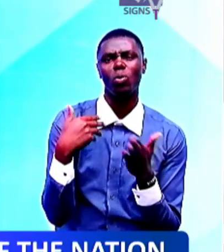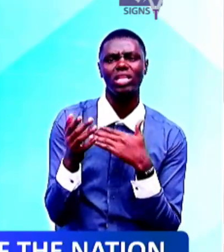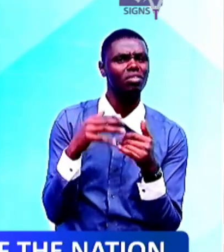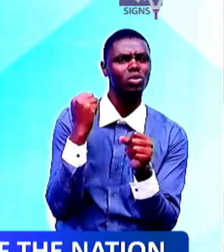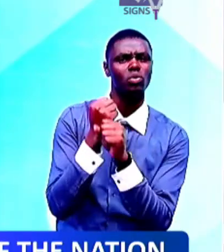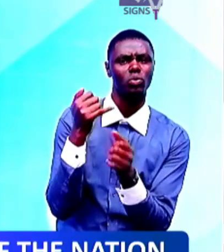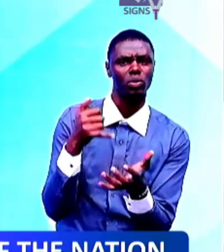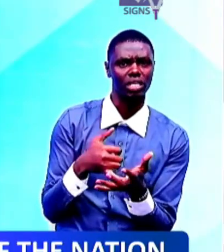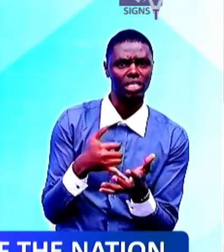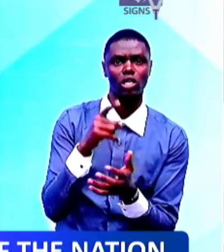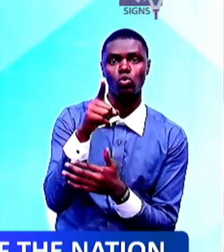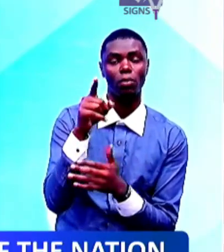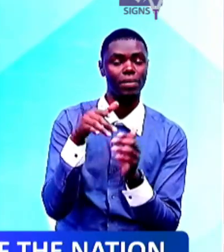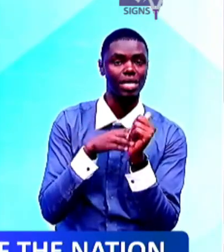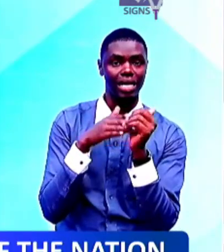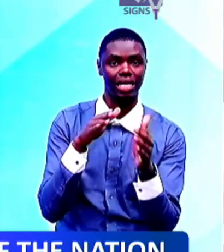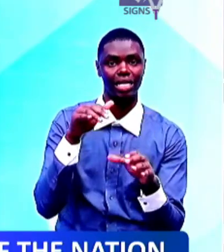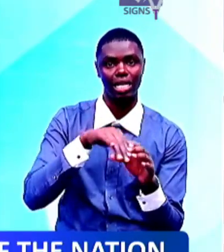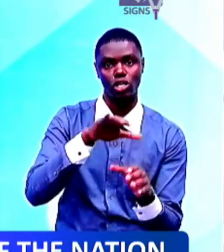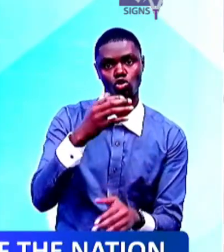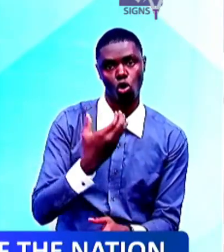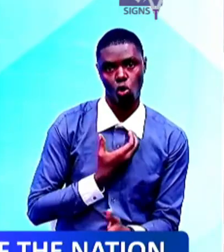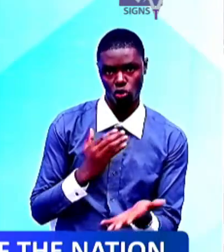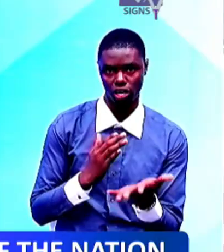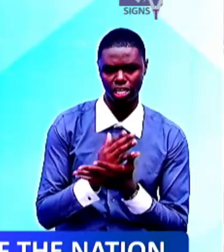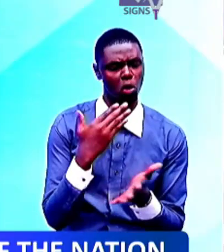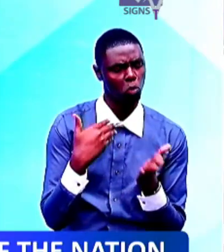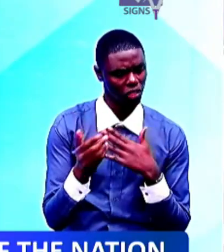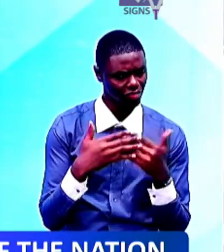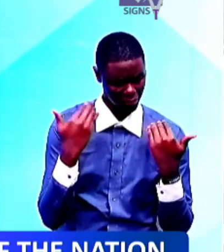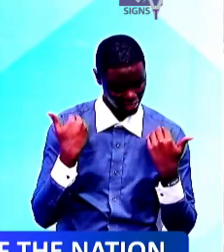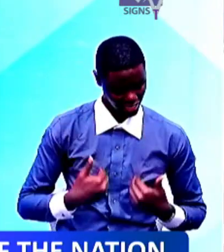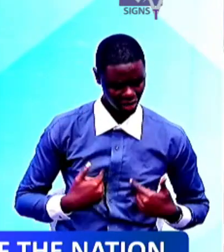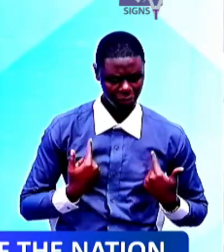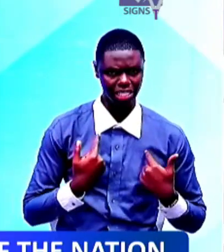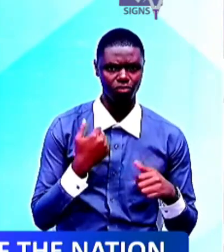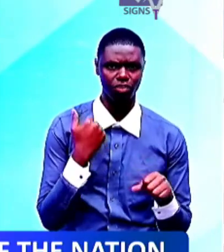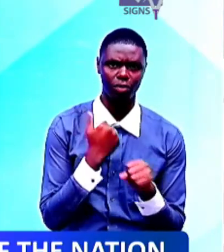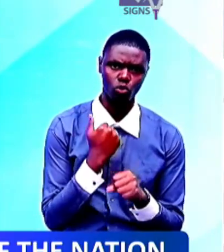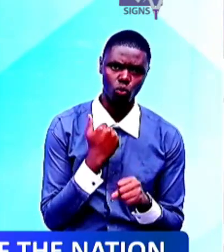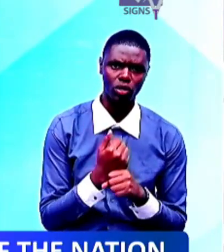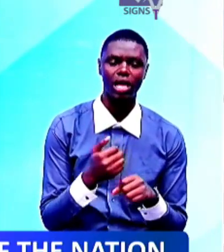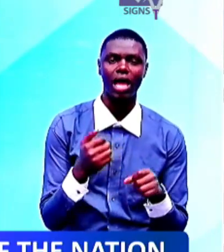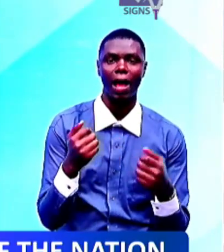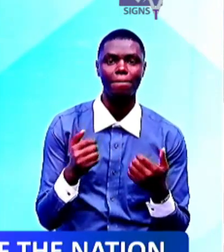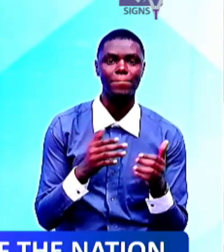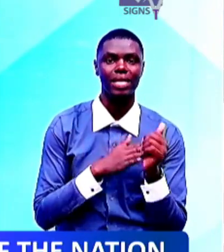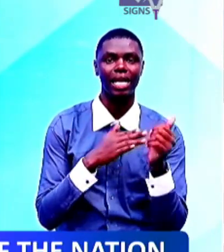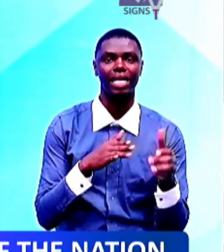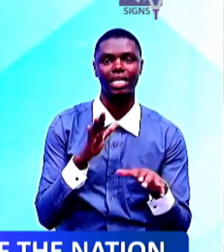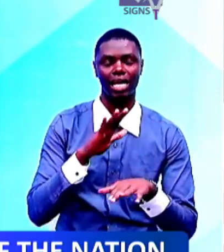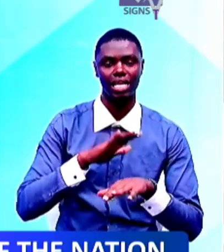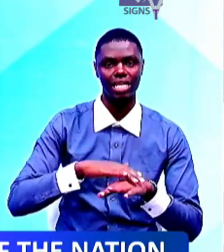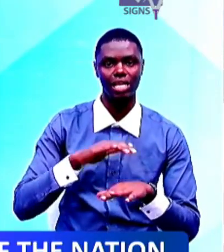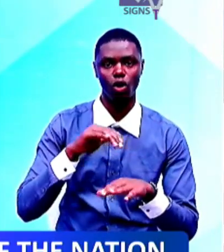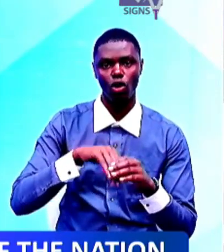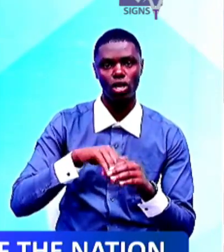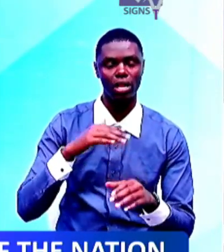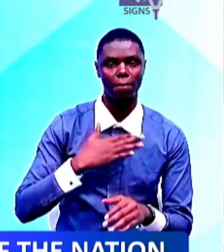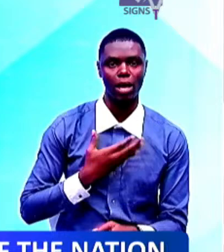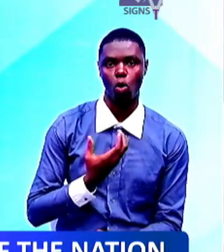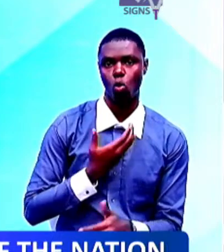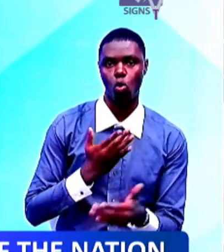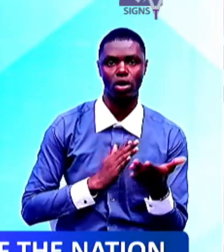it, you are being a leader in your own right. However I'm doing what I'm doing right here, I am being a leader in my own right. Even though